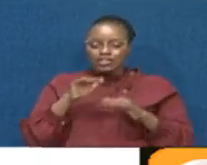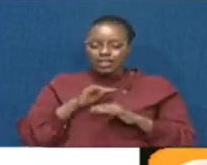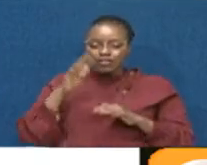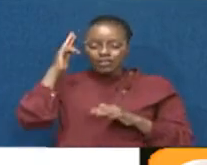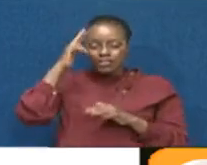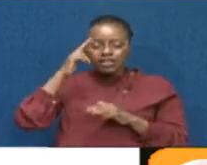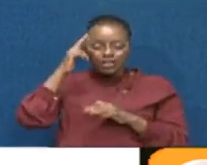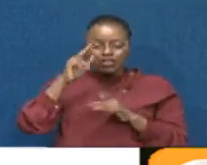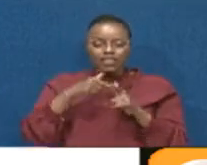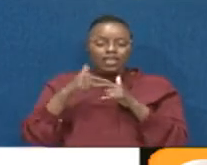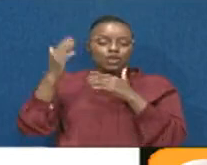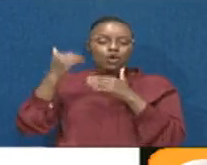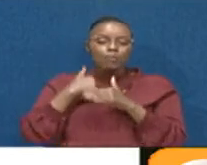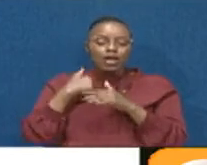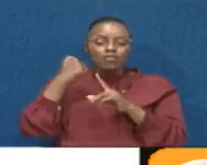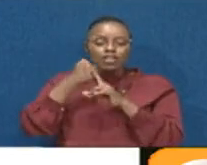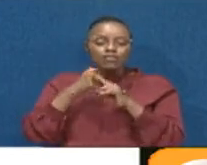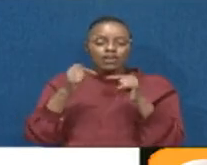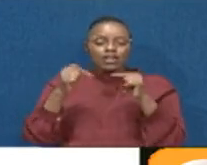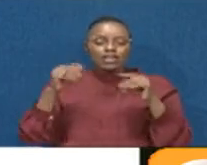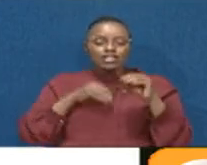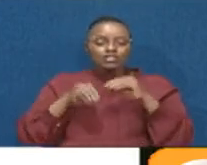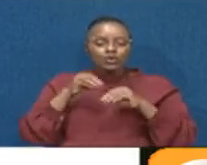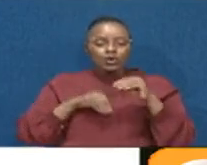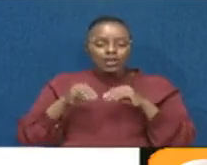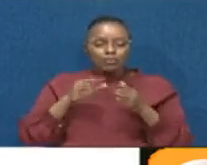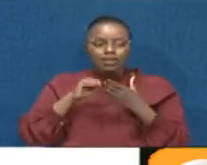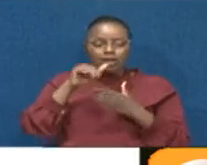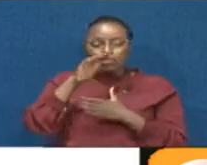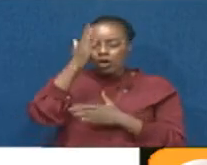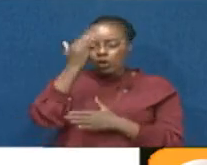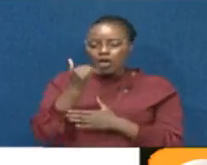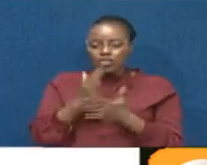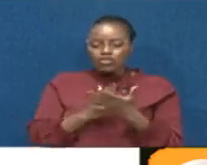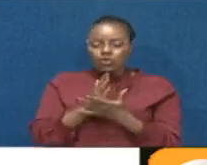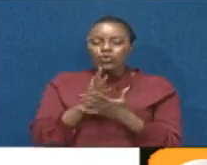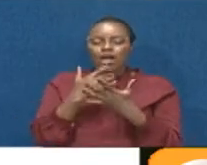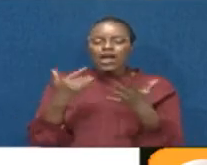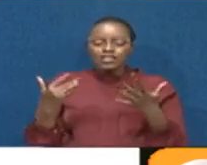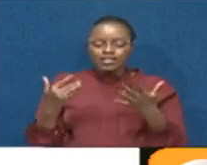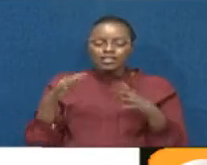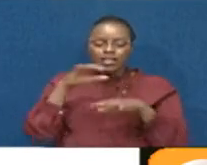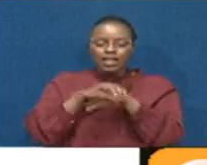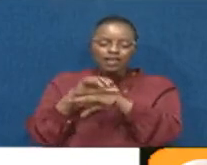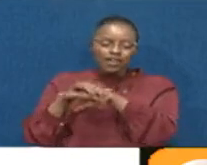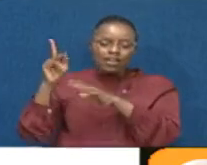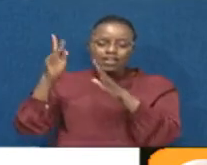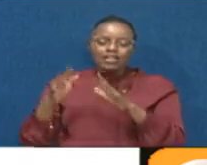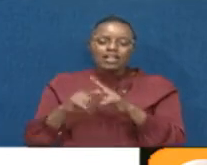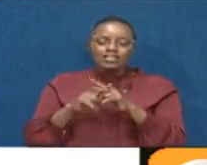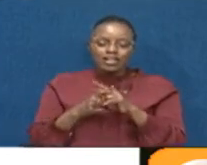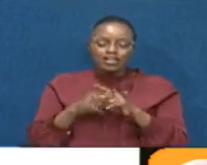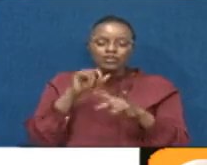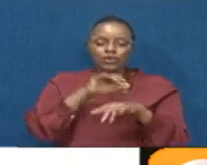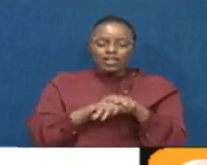sufficient reason to raise our hopes that the fight against corruption, especially because through asset recovery, Kenyans are starting